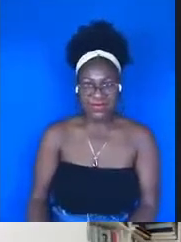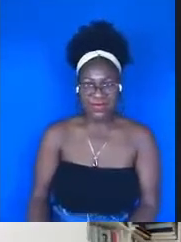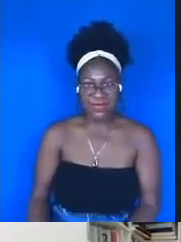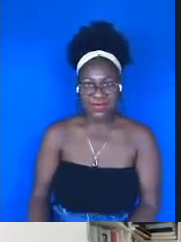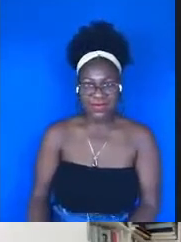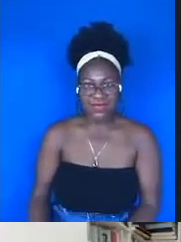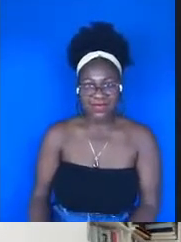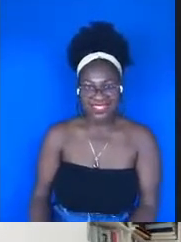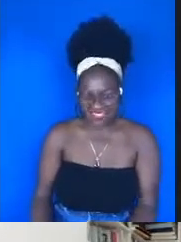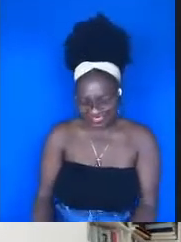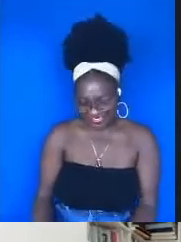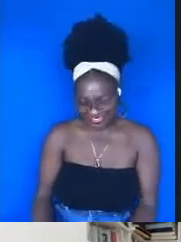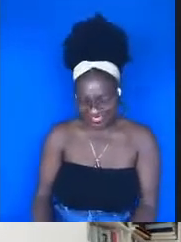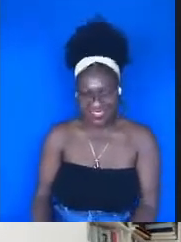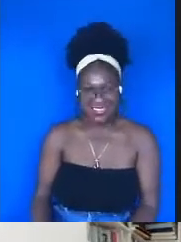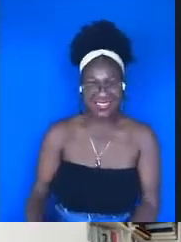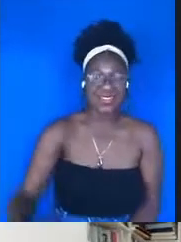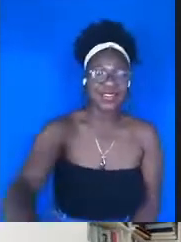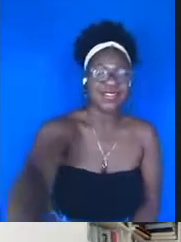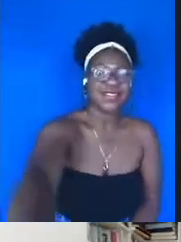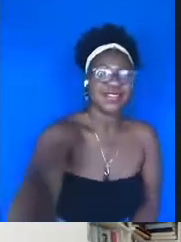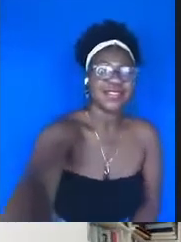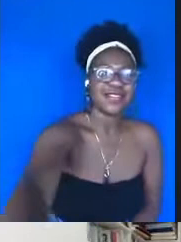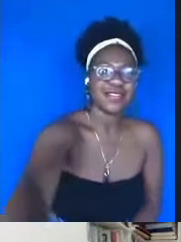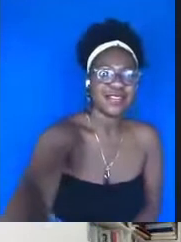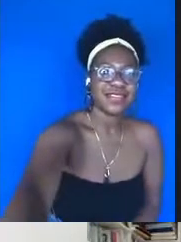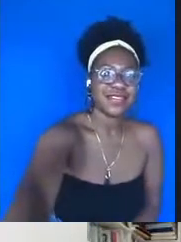here. I'm going to pass it to J-Rock.